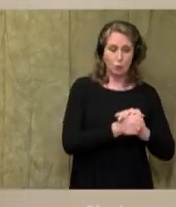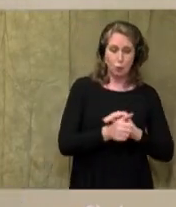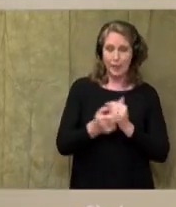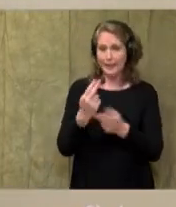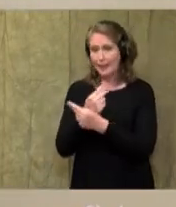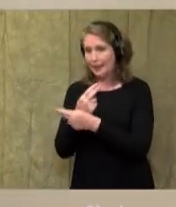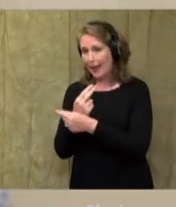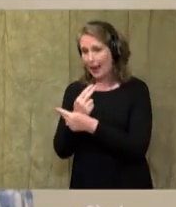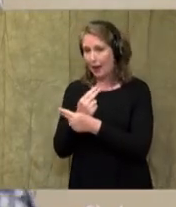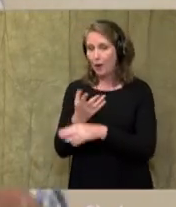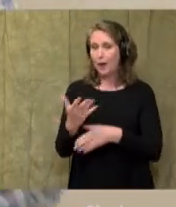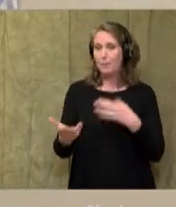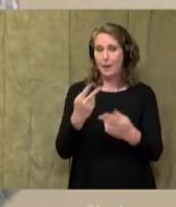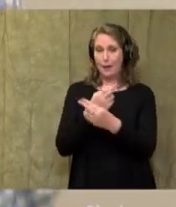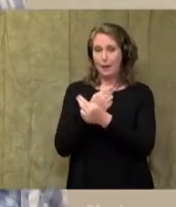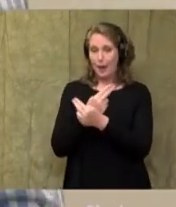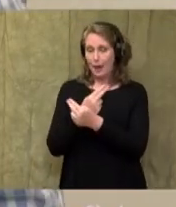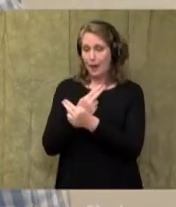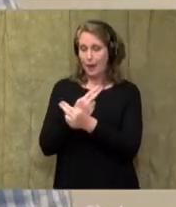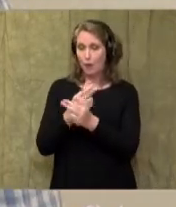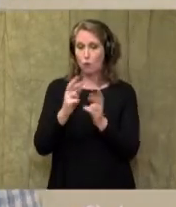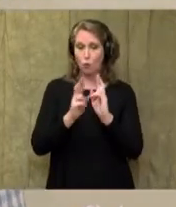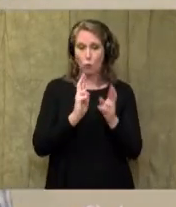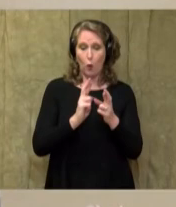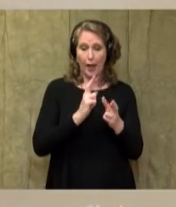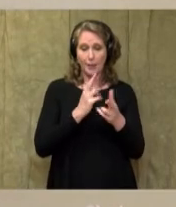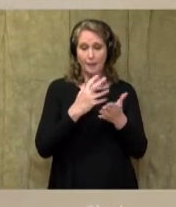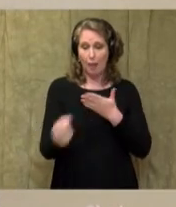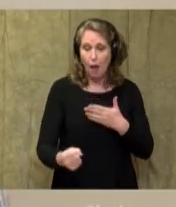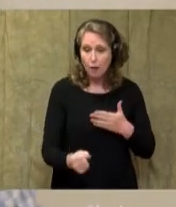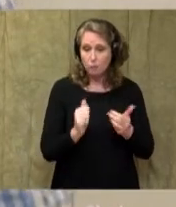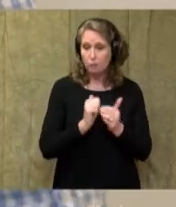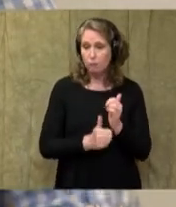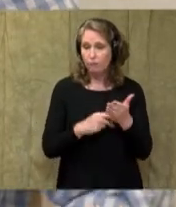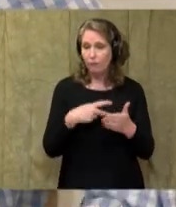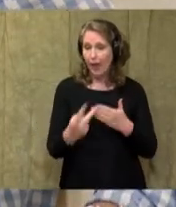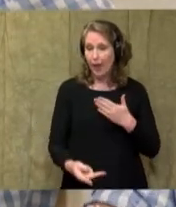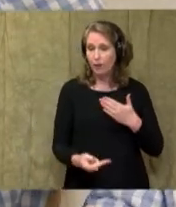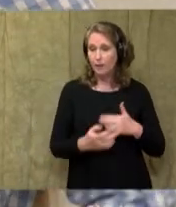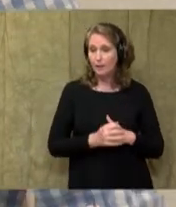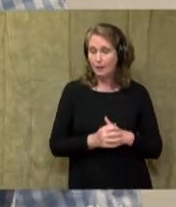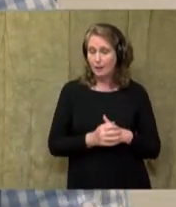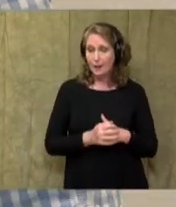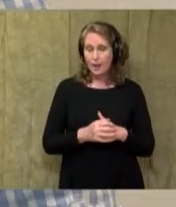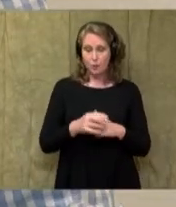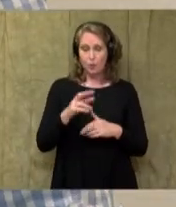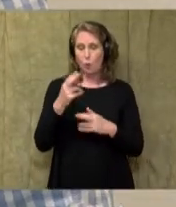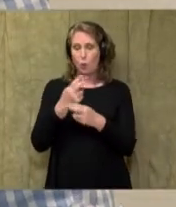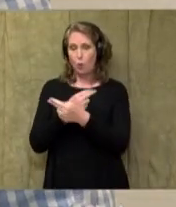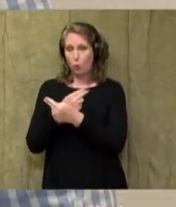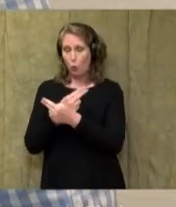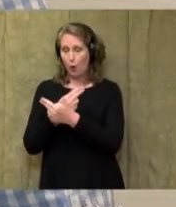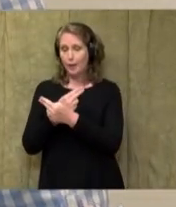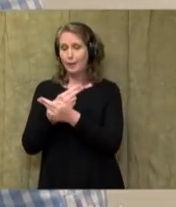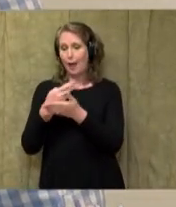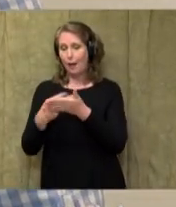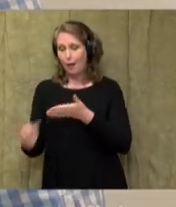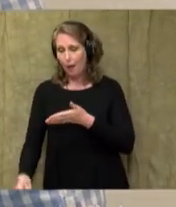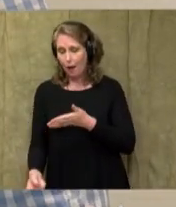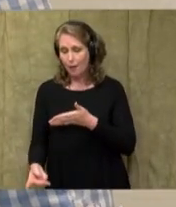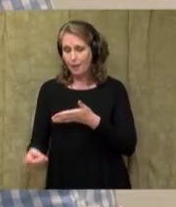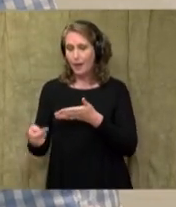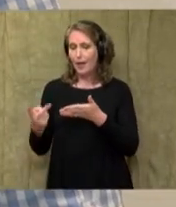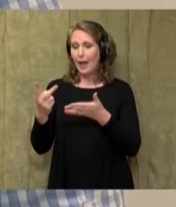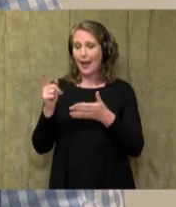hare. Maybe the hare lost the race, remember? So he had lost a risky bet with a tortoise and had